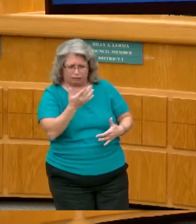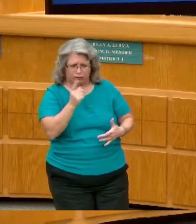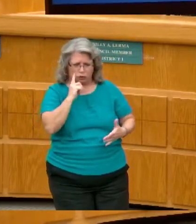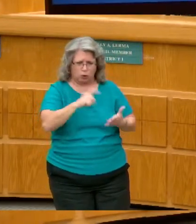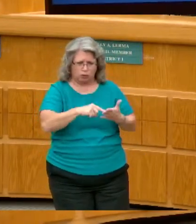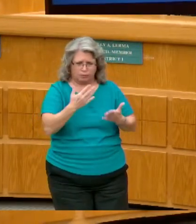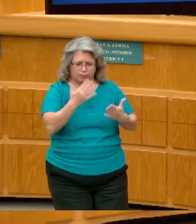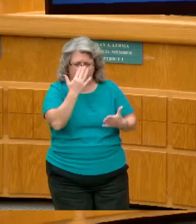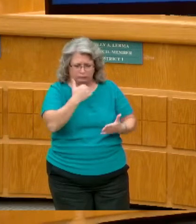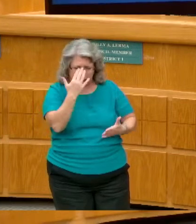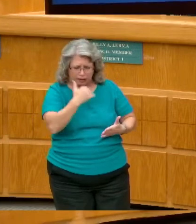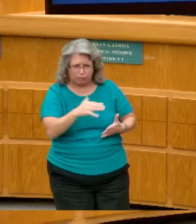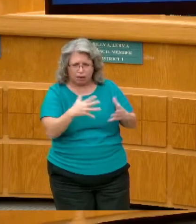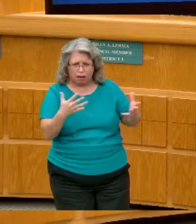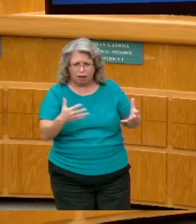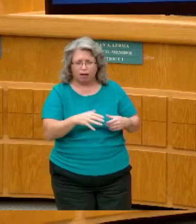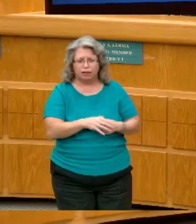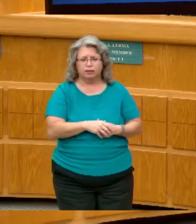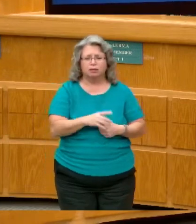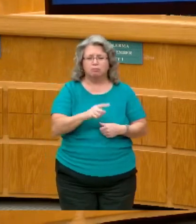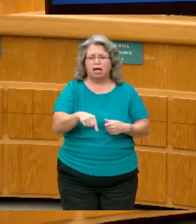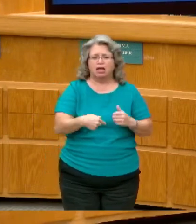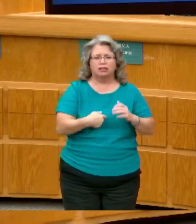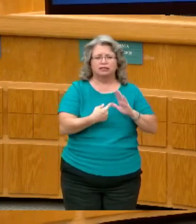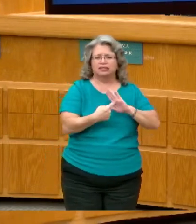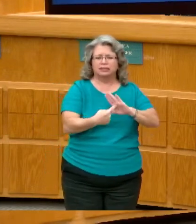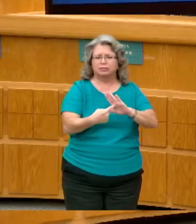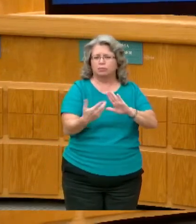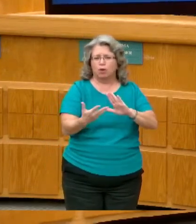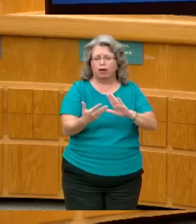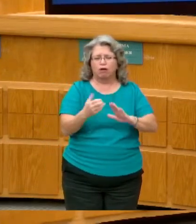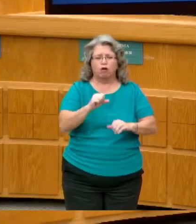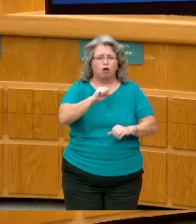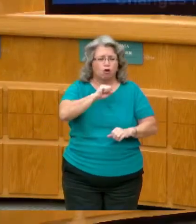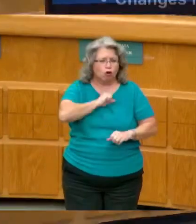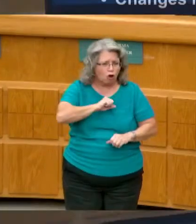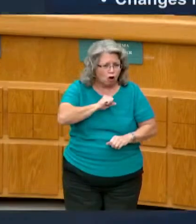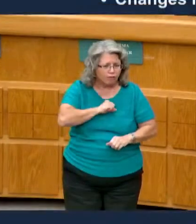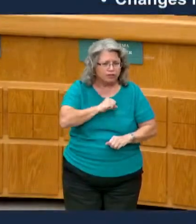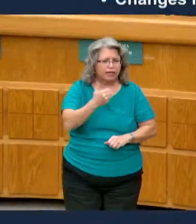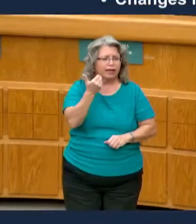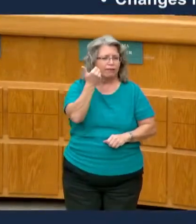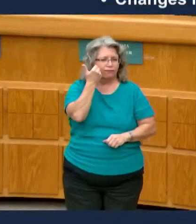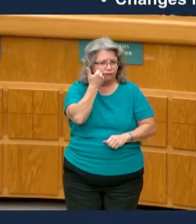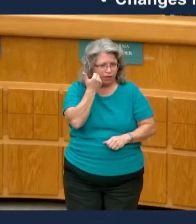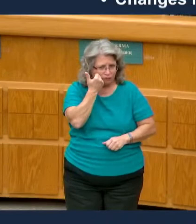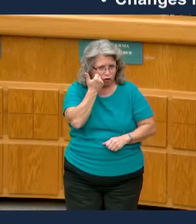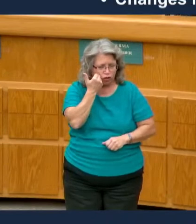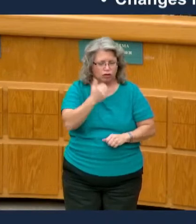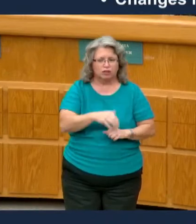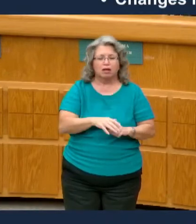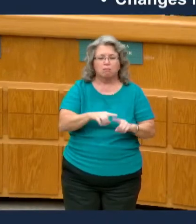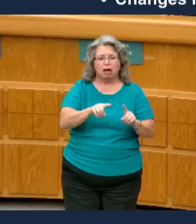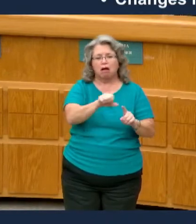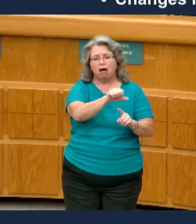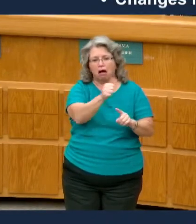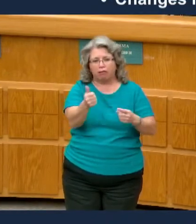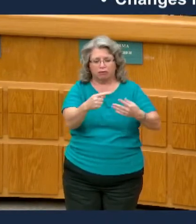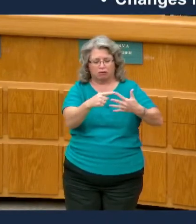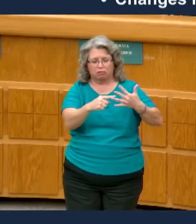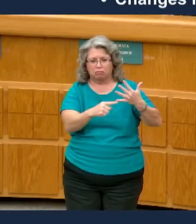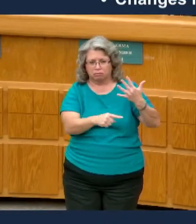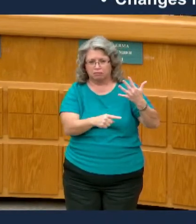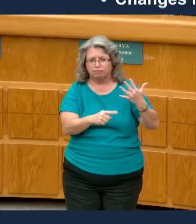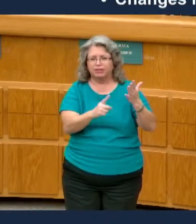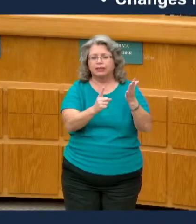prominent symptom for children is the cough and the fever. But there are other symptoms of COVID-19. And so it's